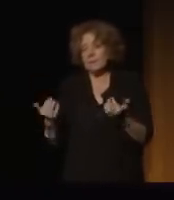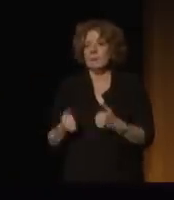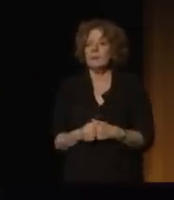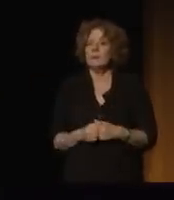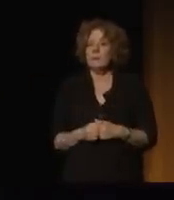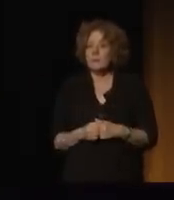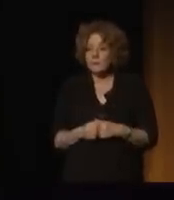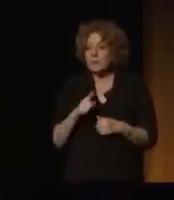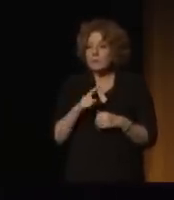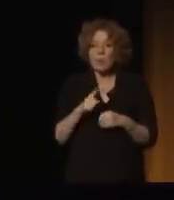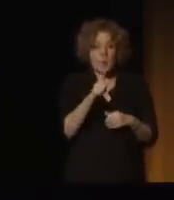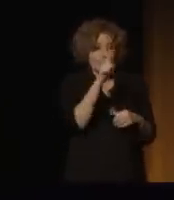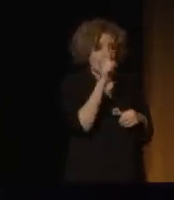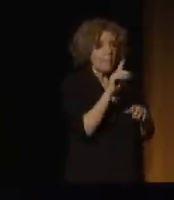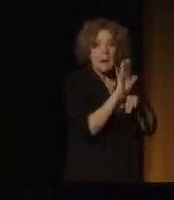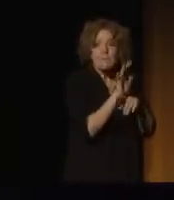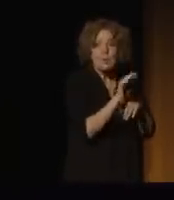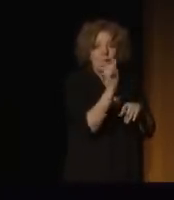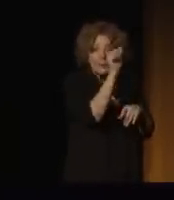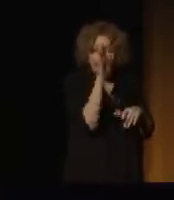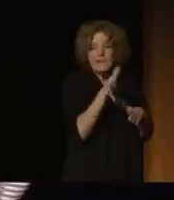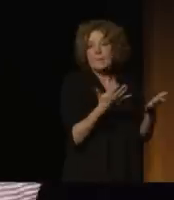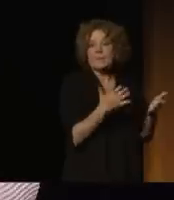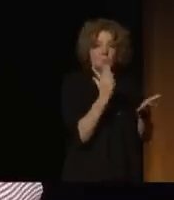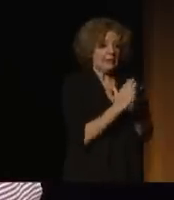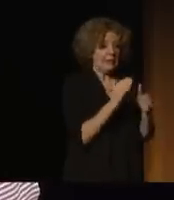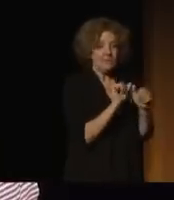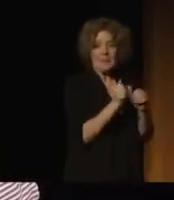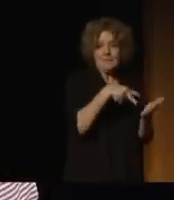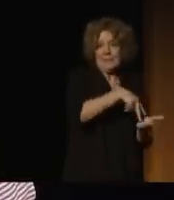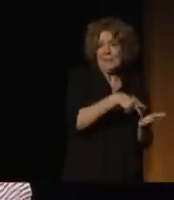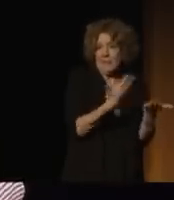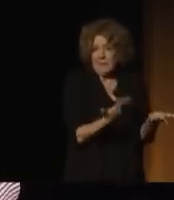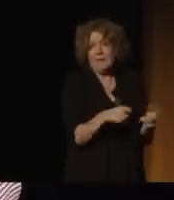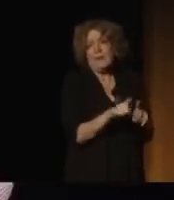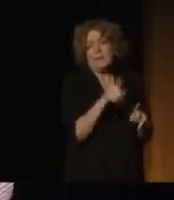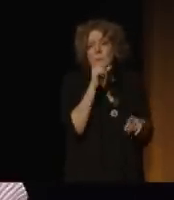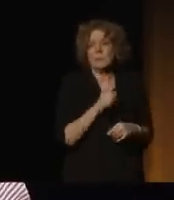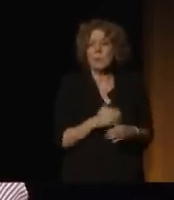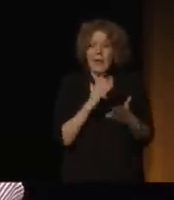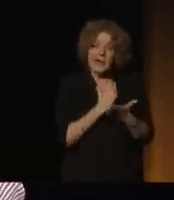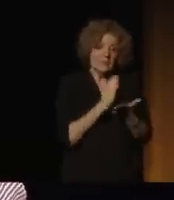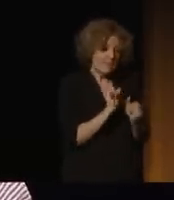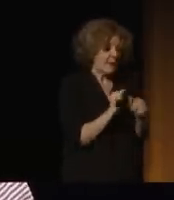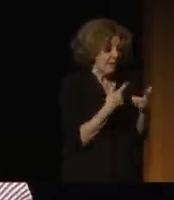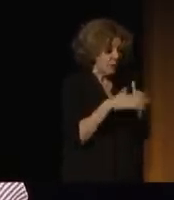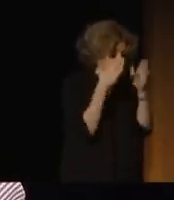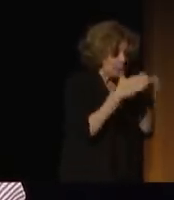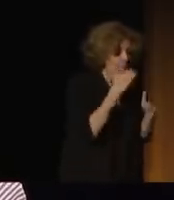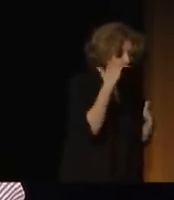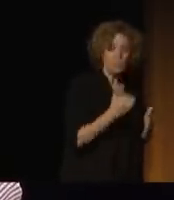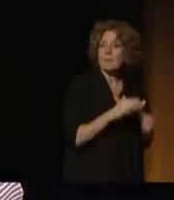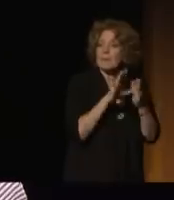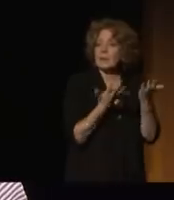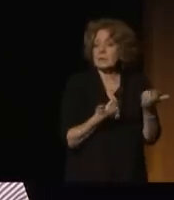female movie stars, who are now in a better position, if that was possible, they should concentrate on those women. Because that is